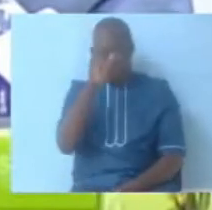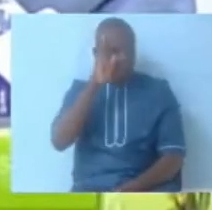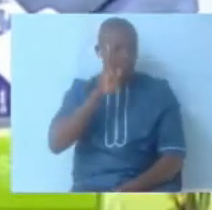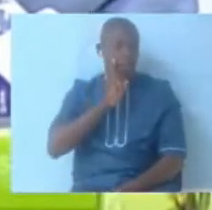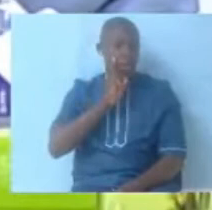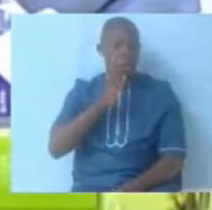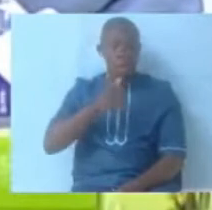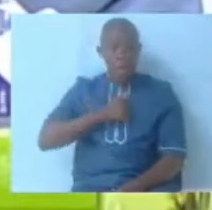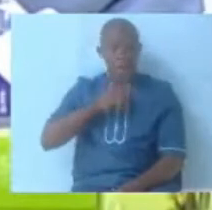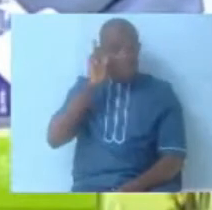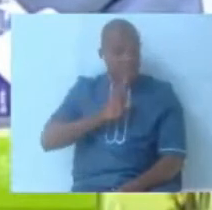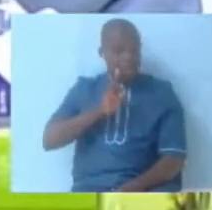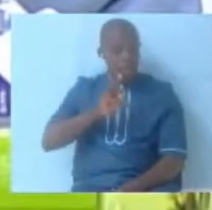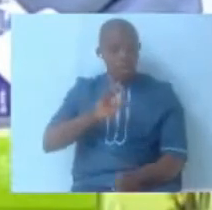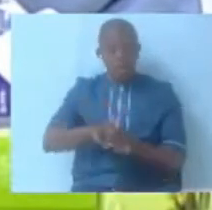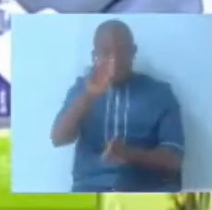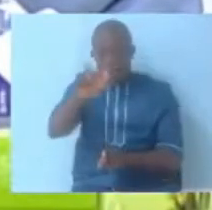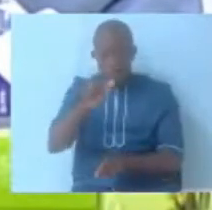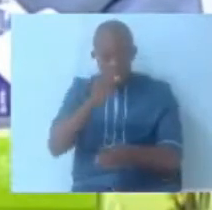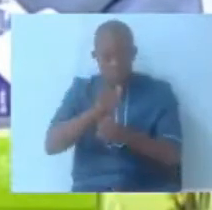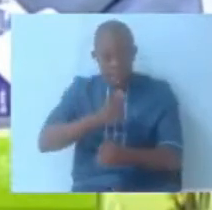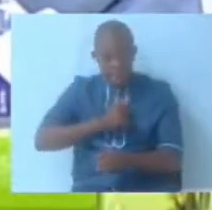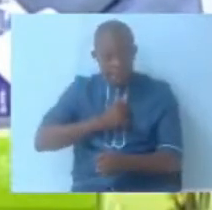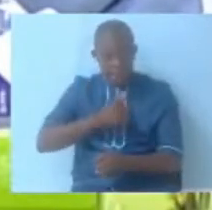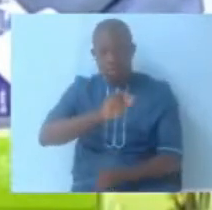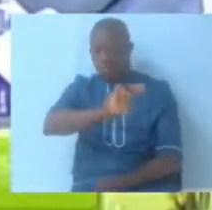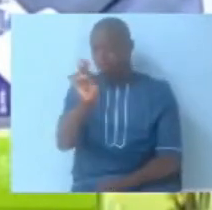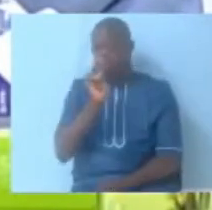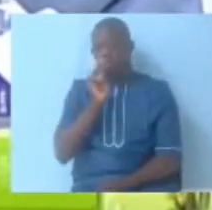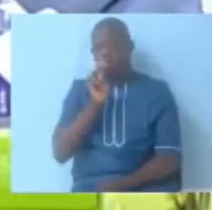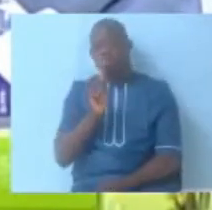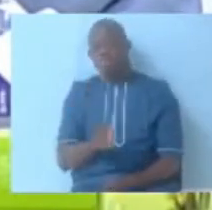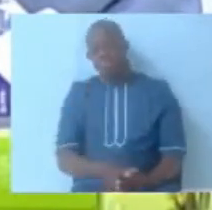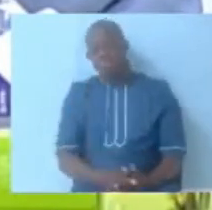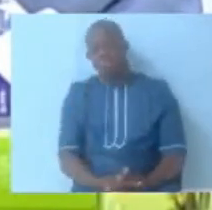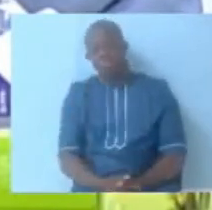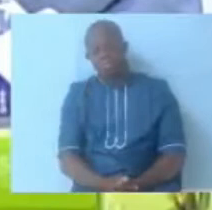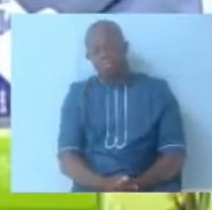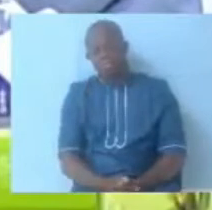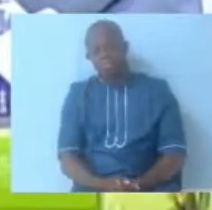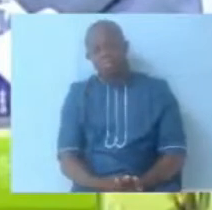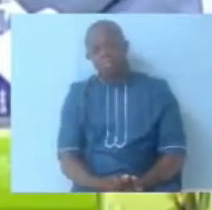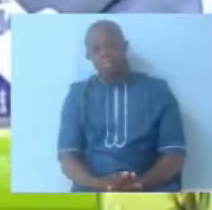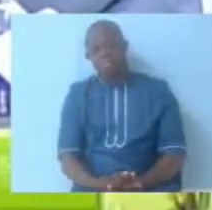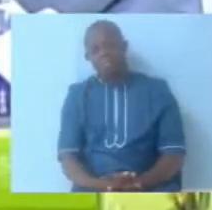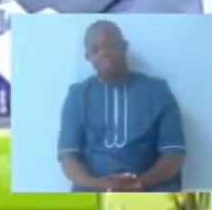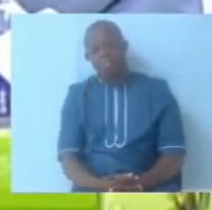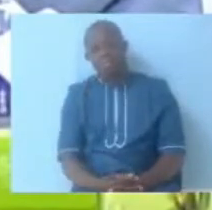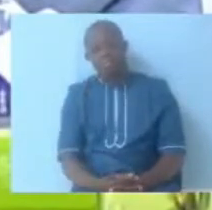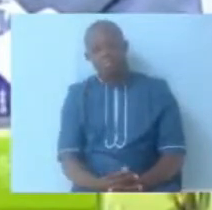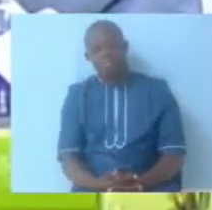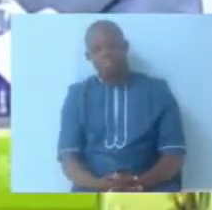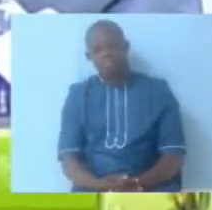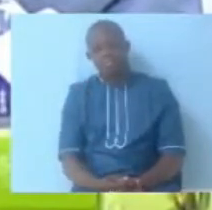intimidate. Nde fama mu moleti me yalon ko ke kolem bale mu adun purka silandi e wo mu kuleti me yalon